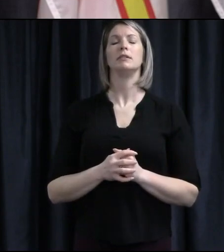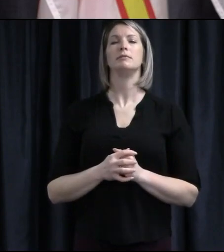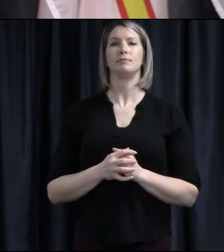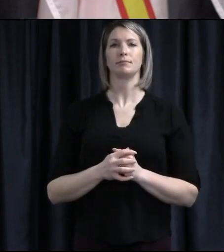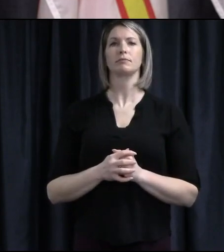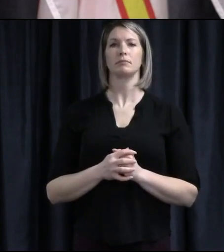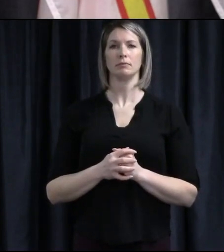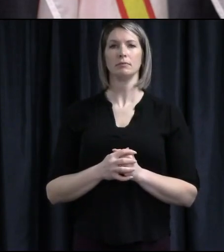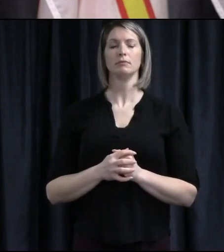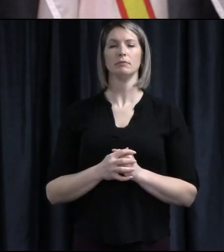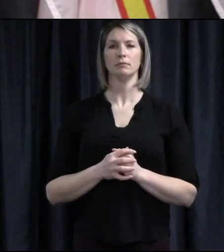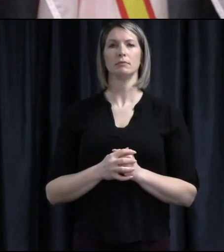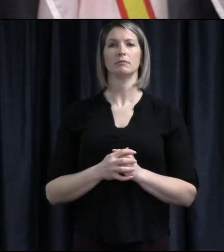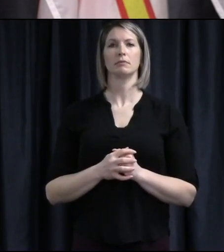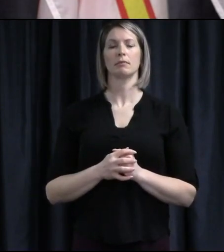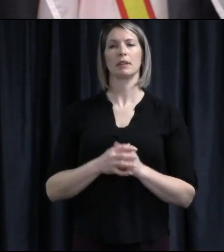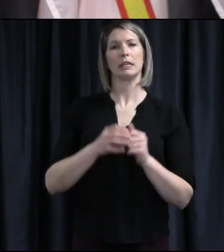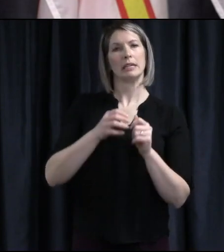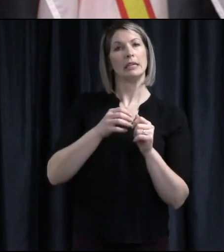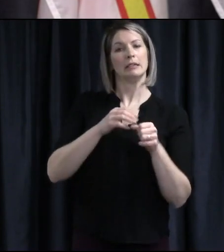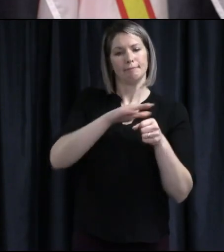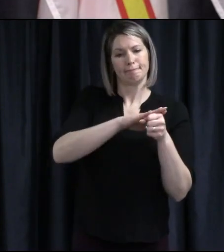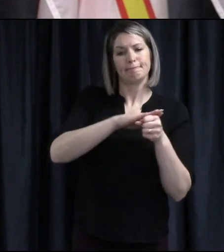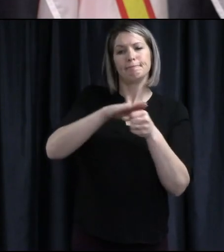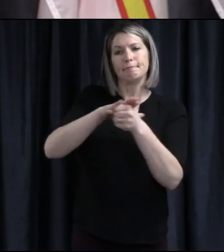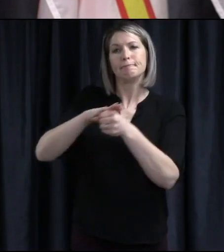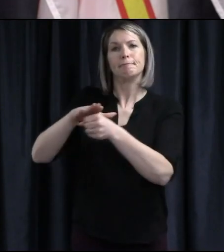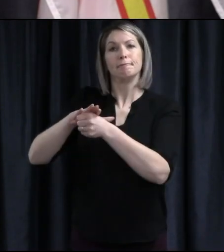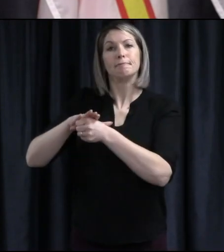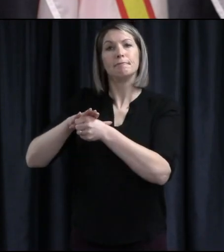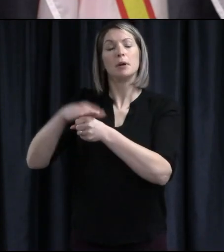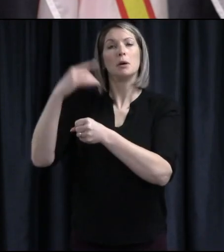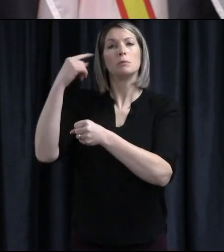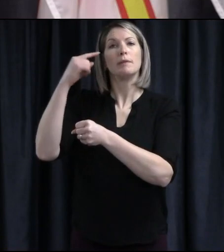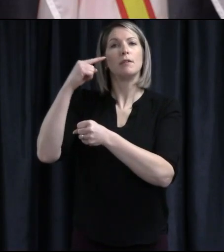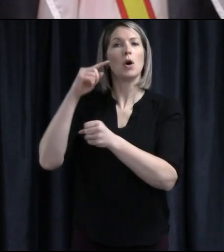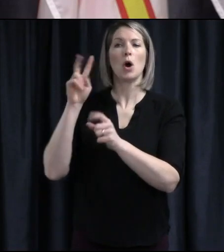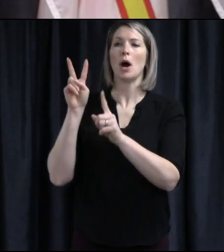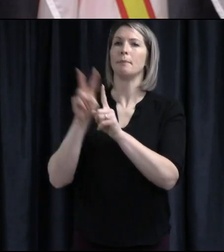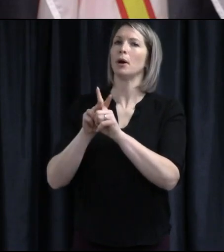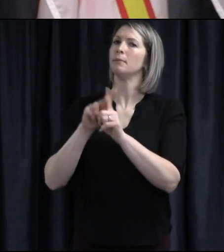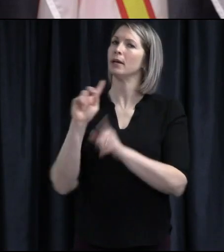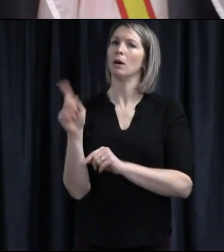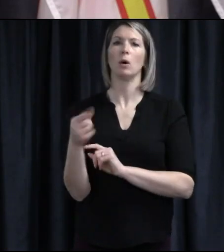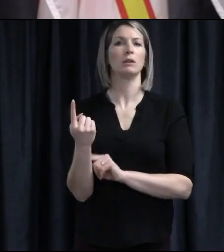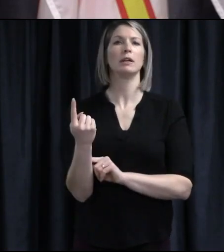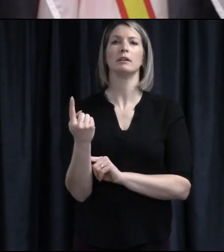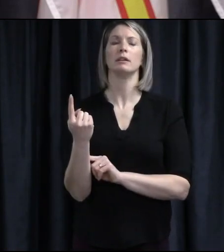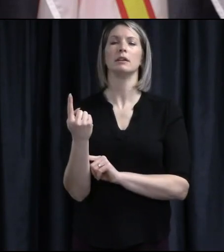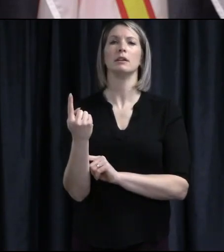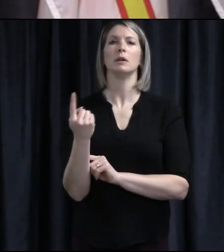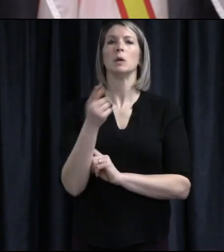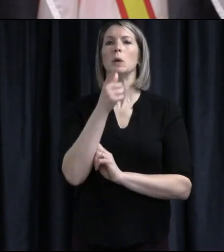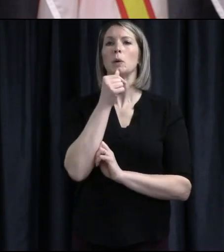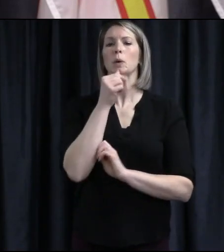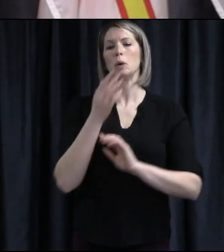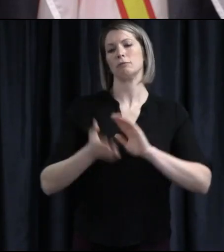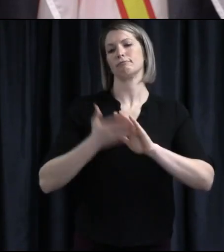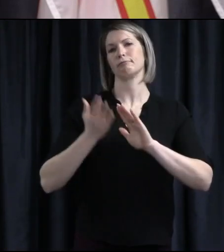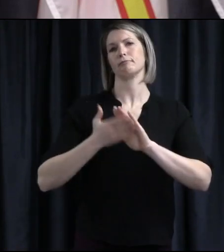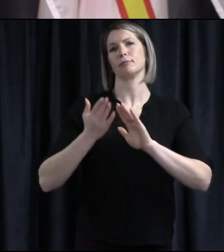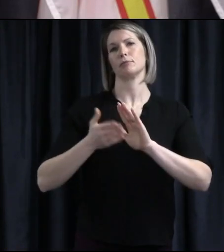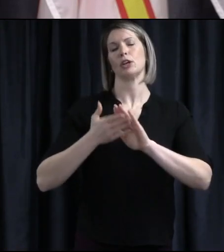tests, clinics are set up to be for appointment only. They're being run through the regional